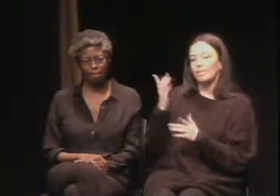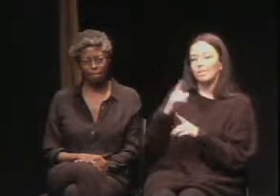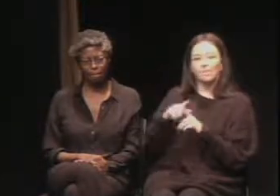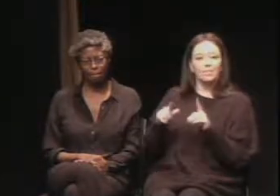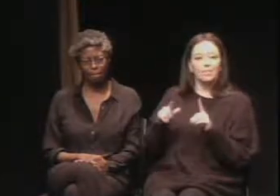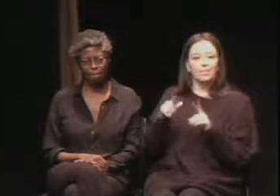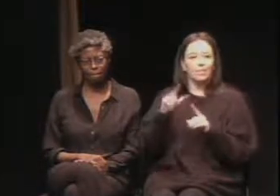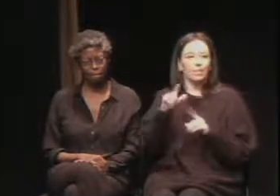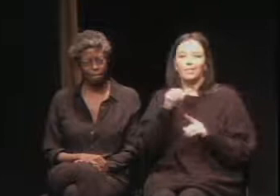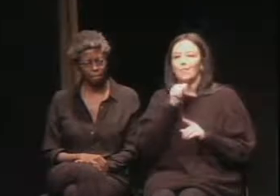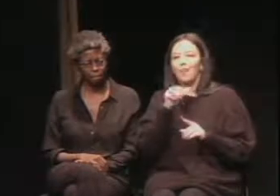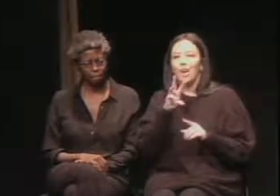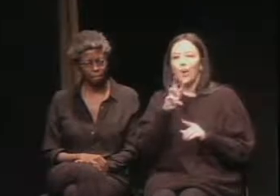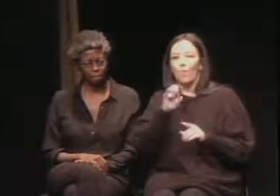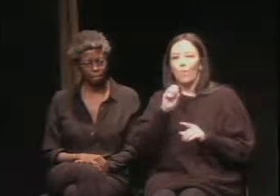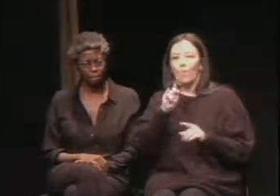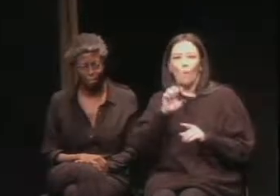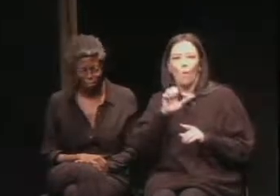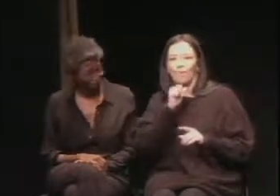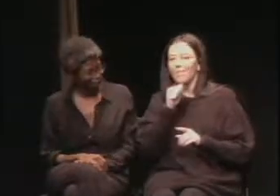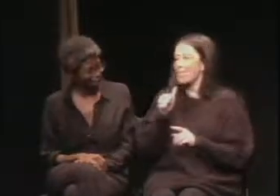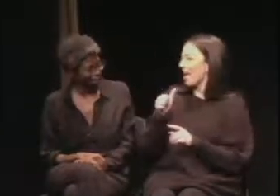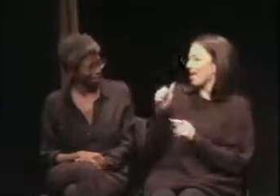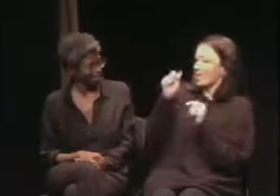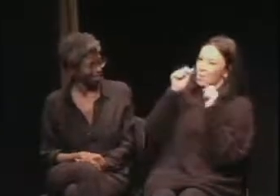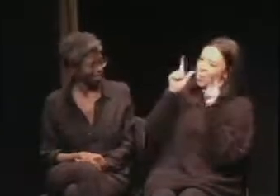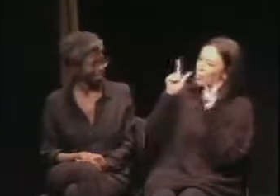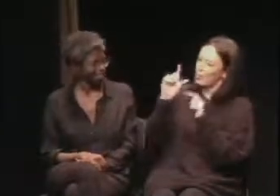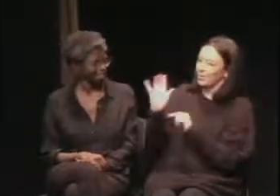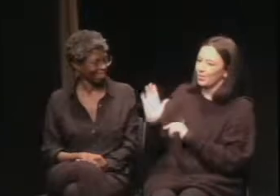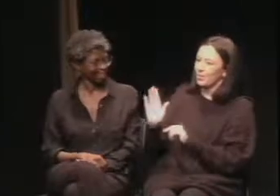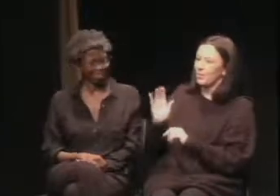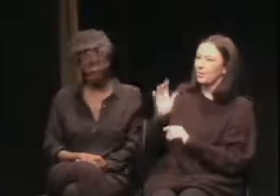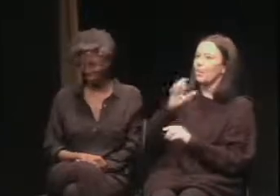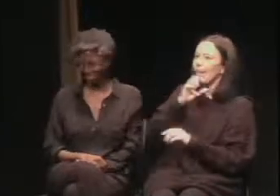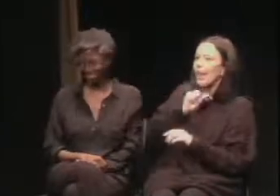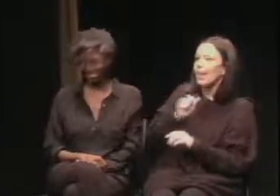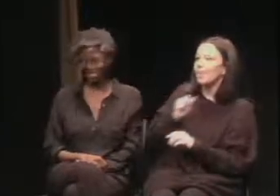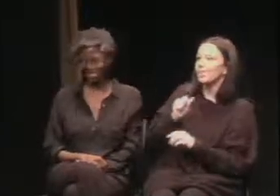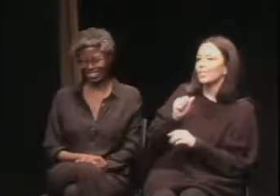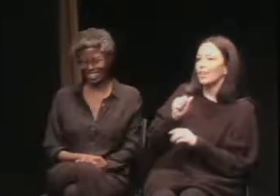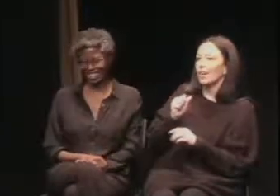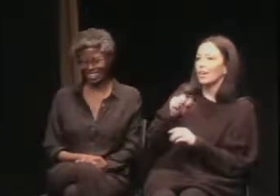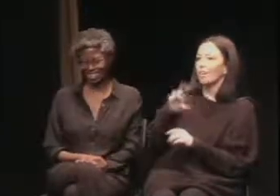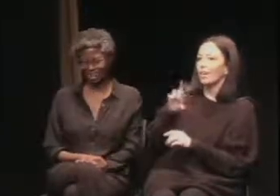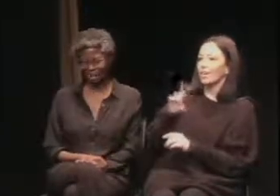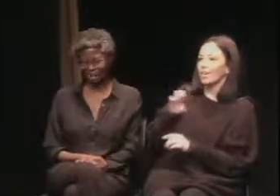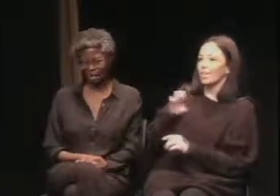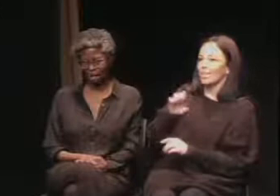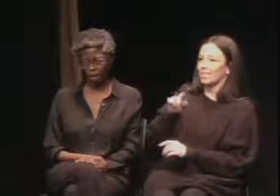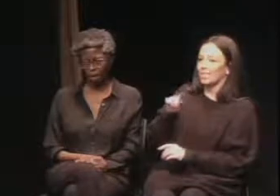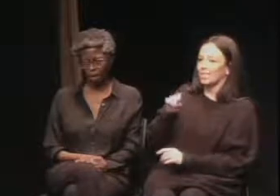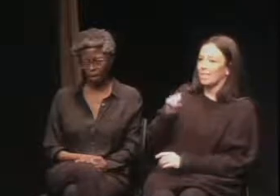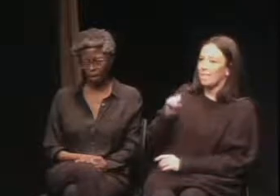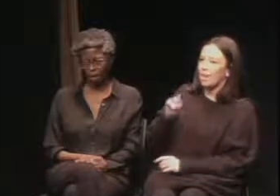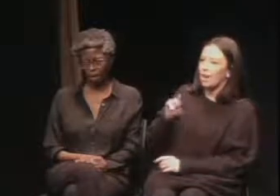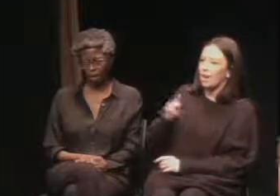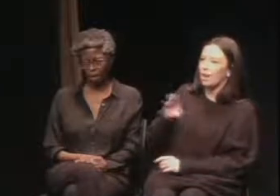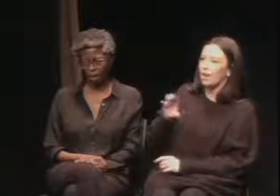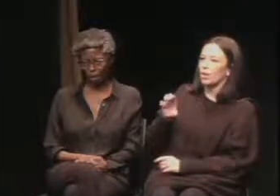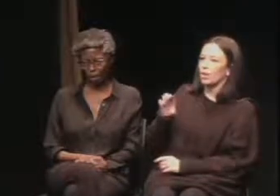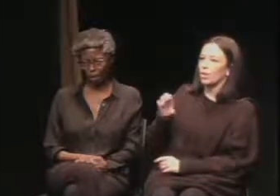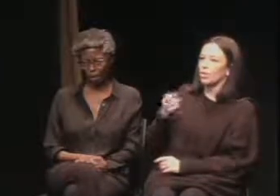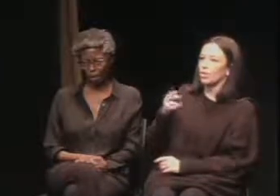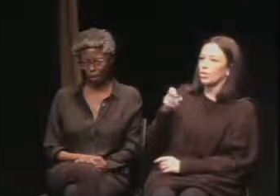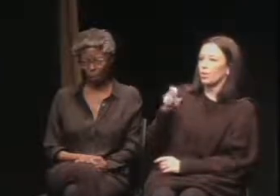woke. No, not woke, not woke, not woke. But it was an age of like, you know, Deepak Chopra and The Secret. And